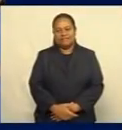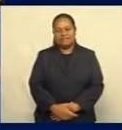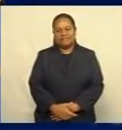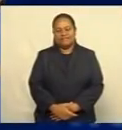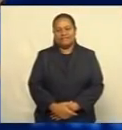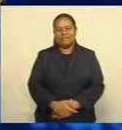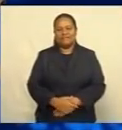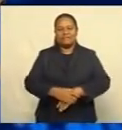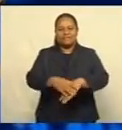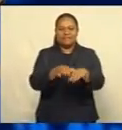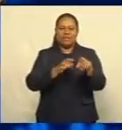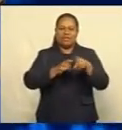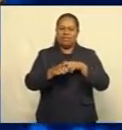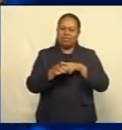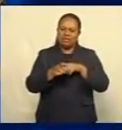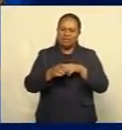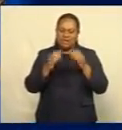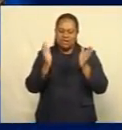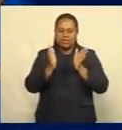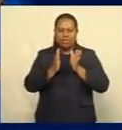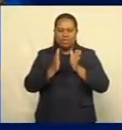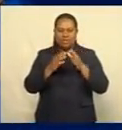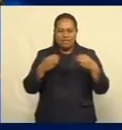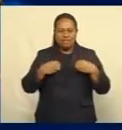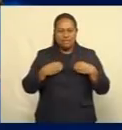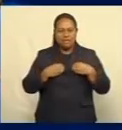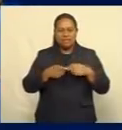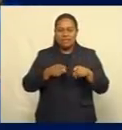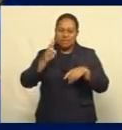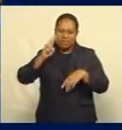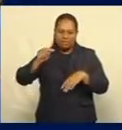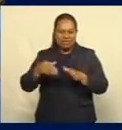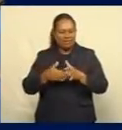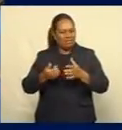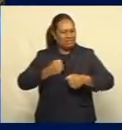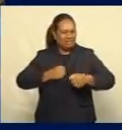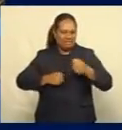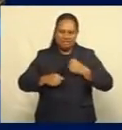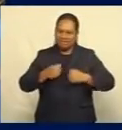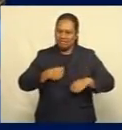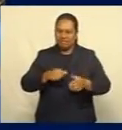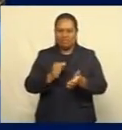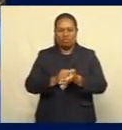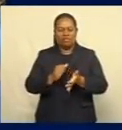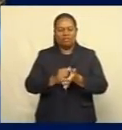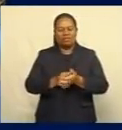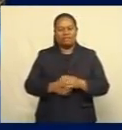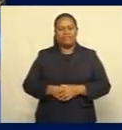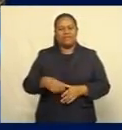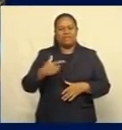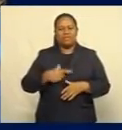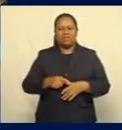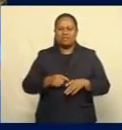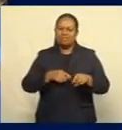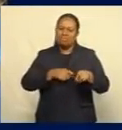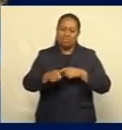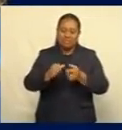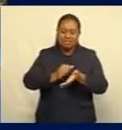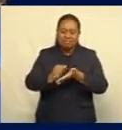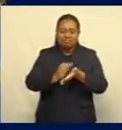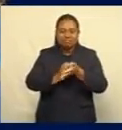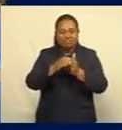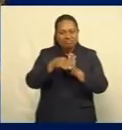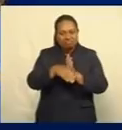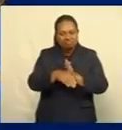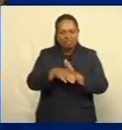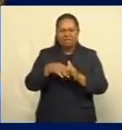A number of small businesses in Nosori are struggling to make ends meet. Retailers say there is a huge decline in sales as customers are